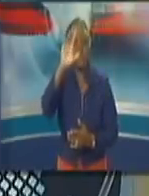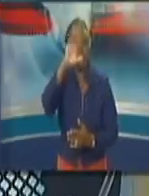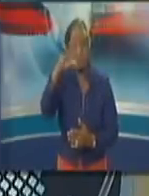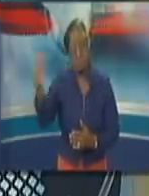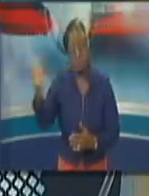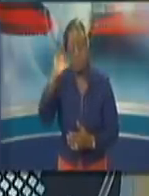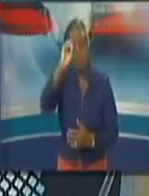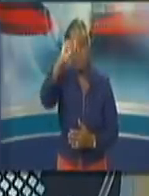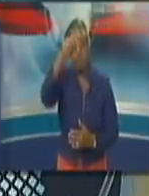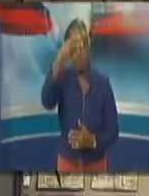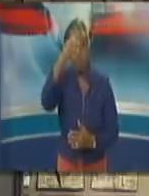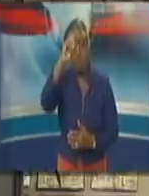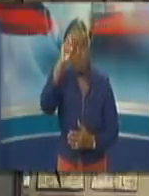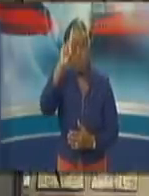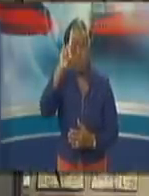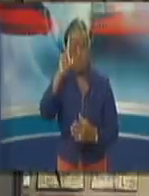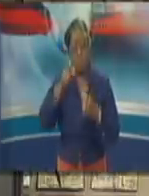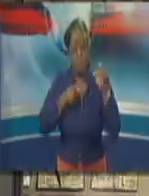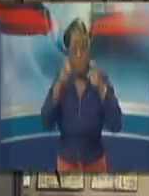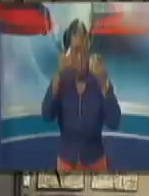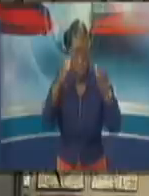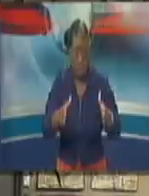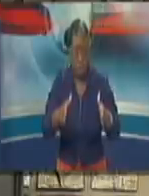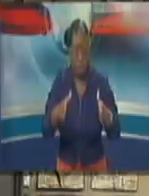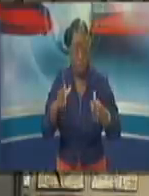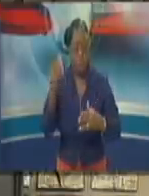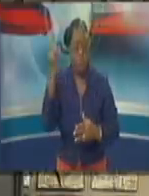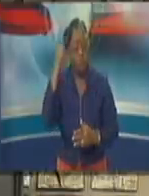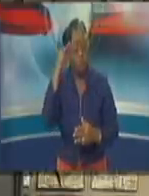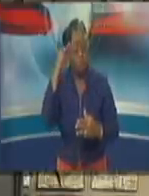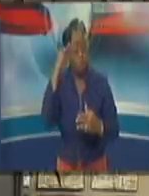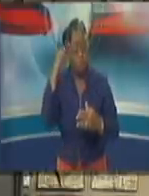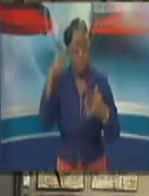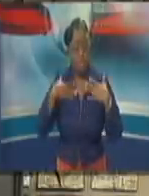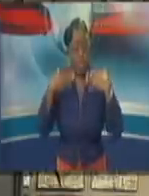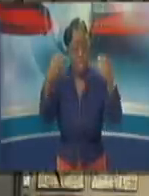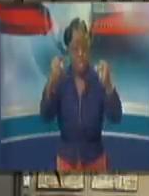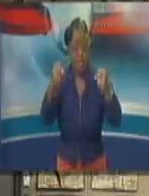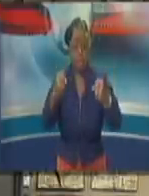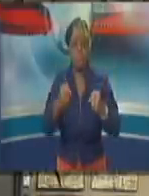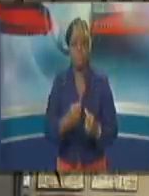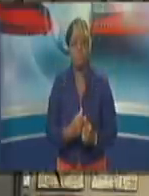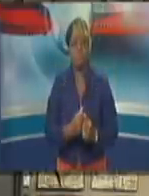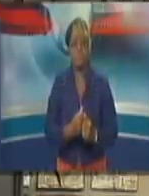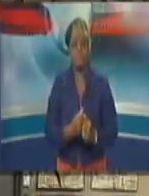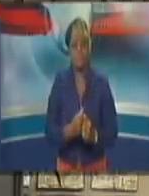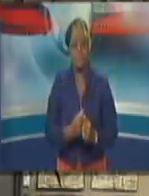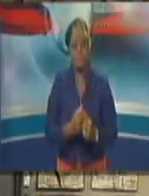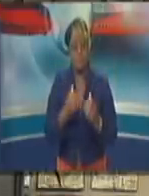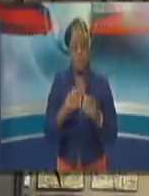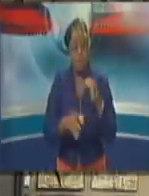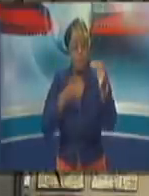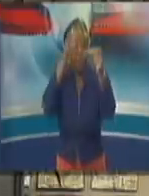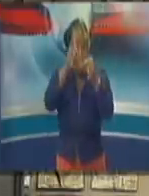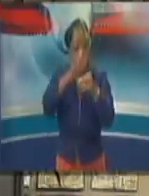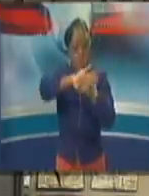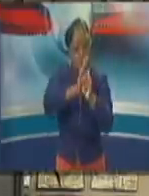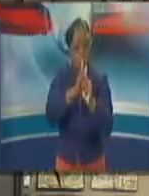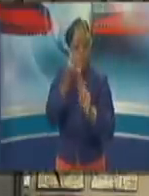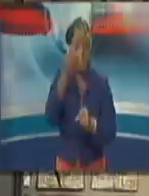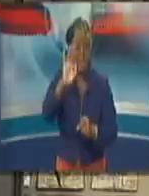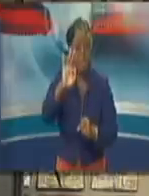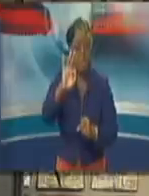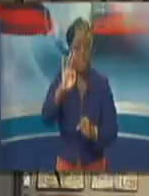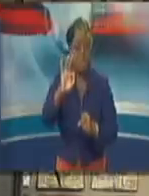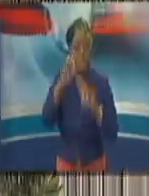Health at the Ministry of Health. The Minister of Health, the Honourable Terrence Deyalsingh, will provide an update on COVID-19 in Trinidad